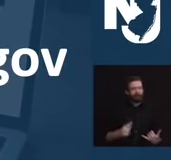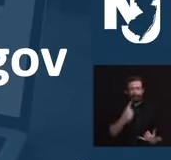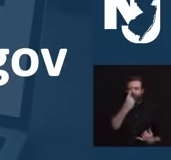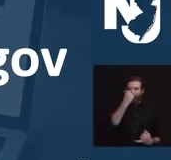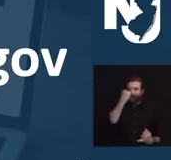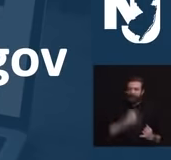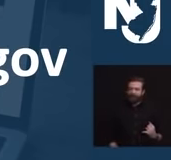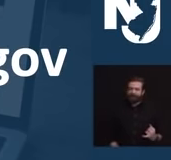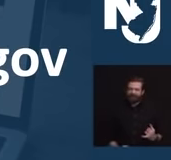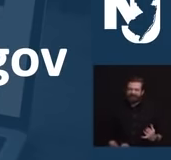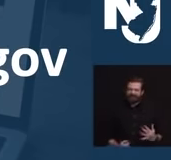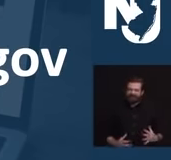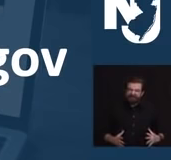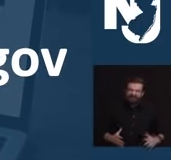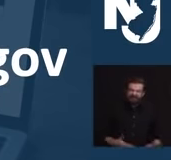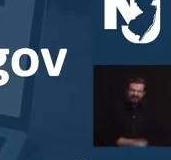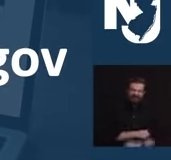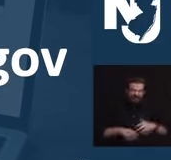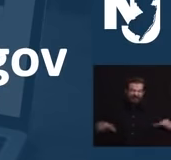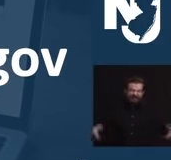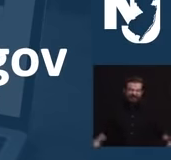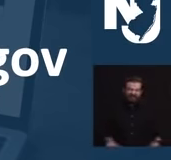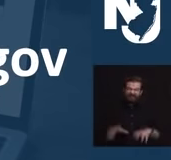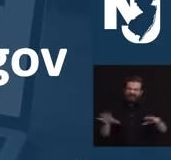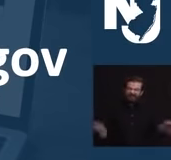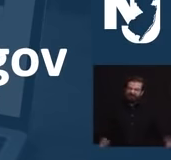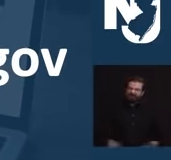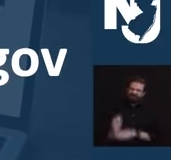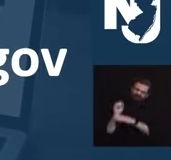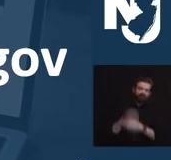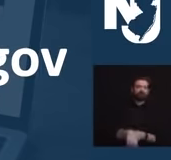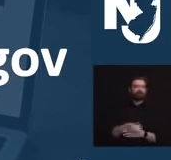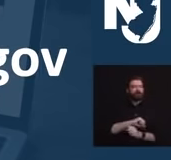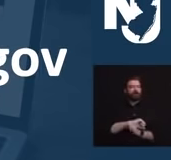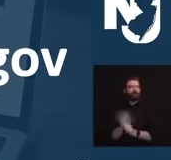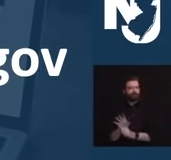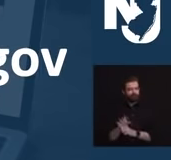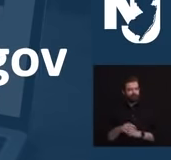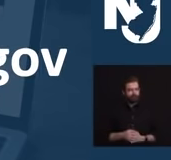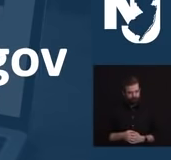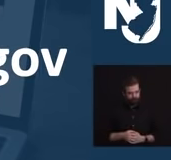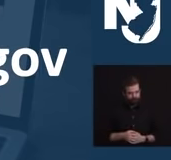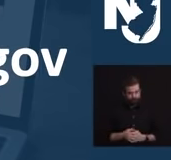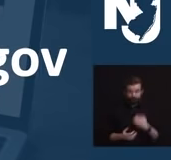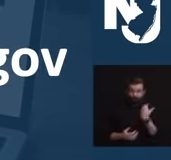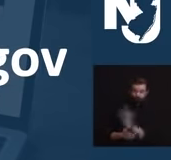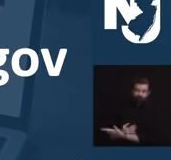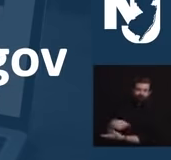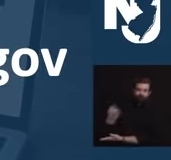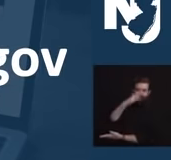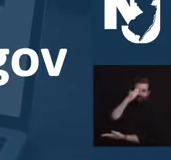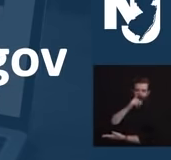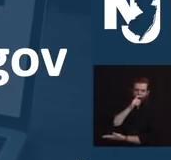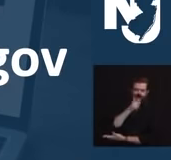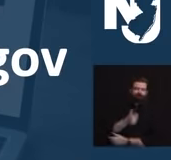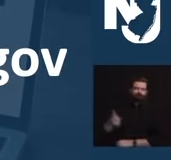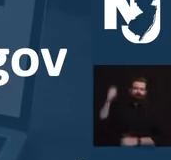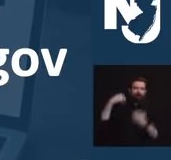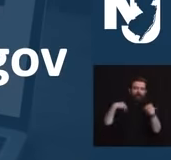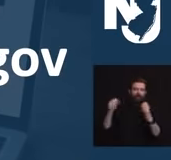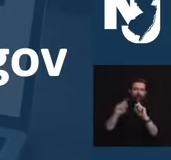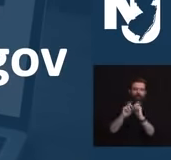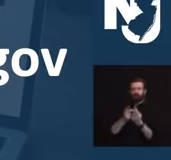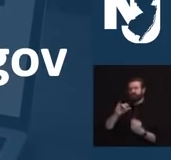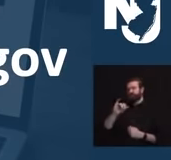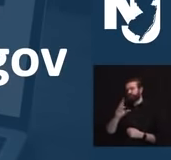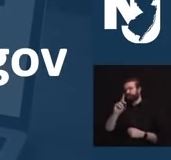together. It's now my pleasure to welcome the woman who needs no introduction, the Commissioner of the Department of Health, Judy